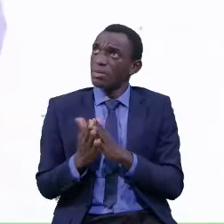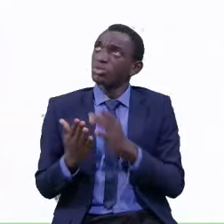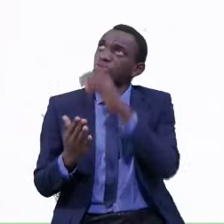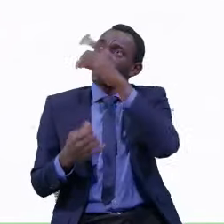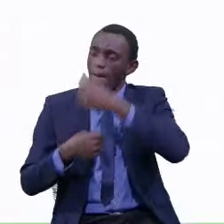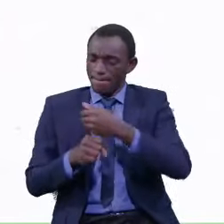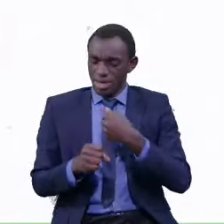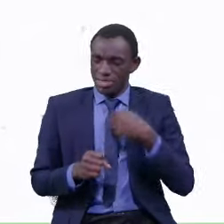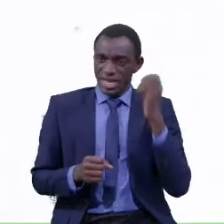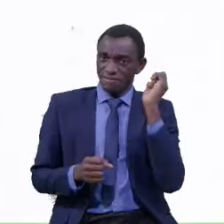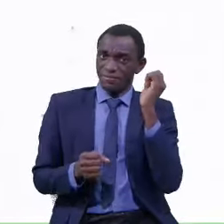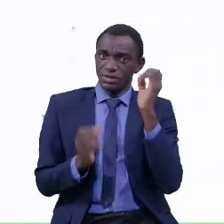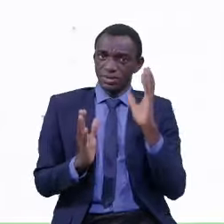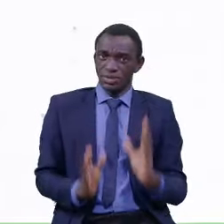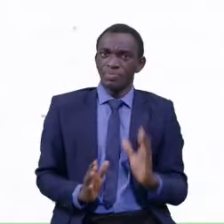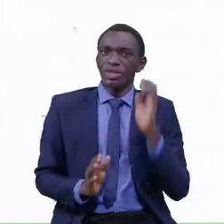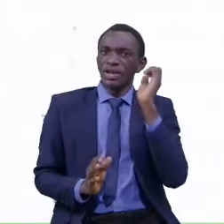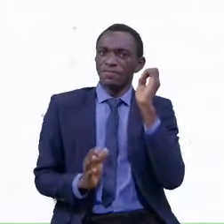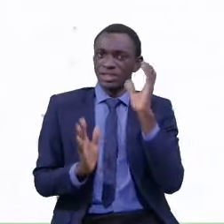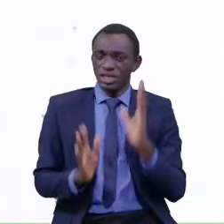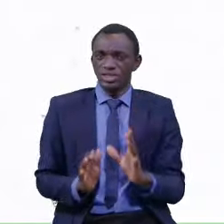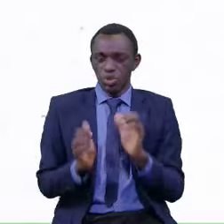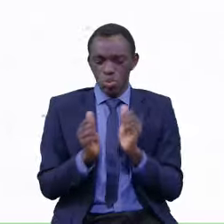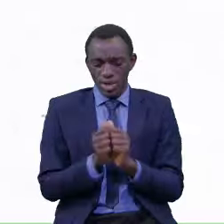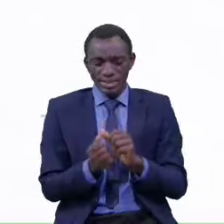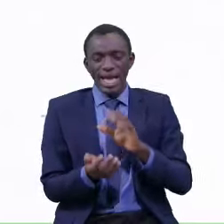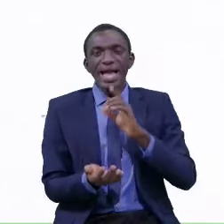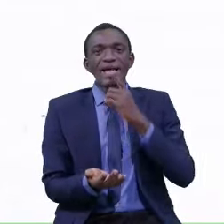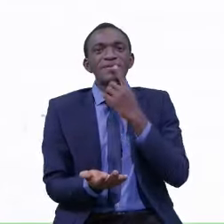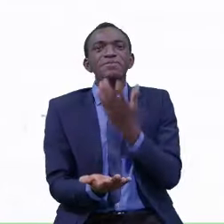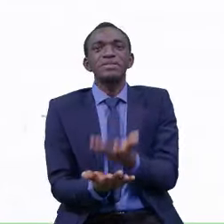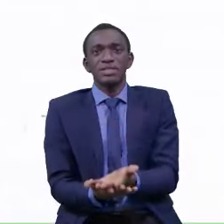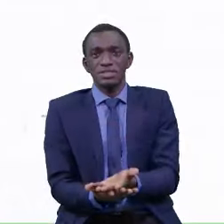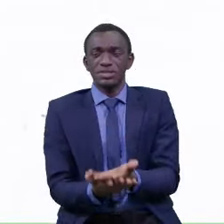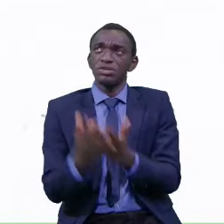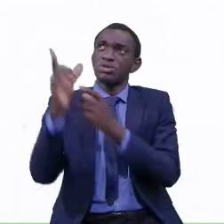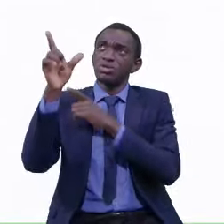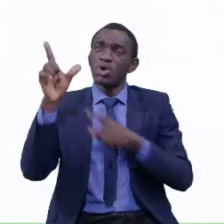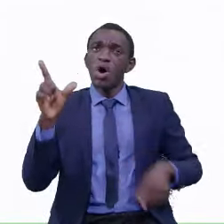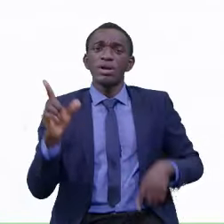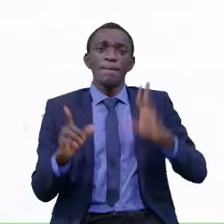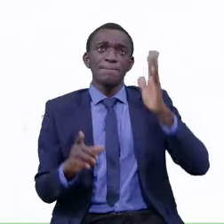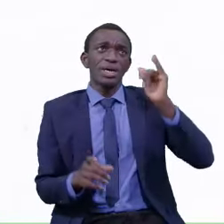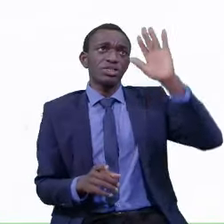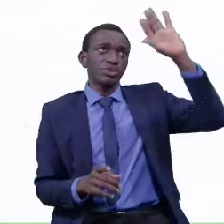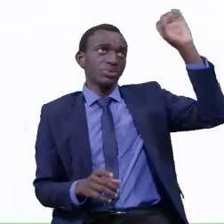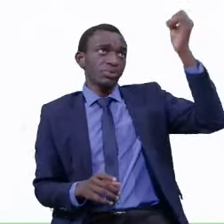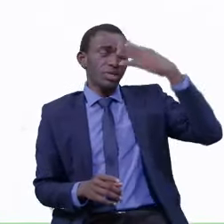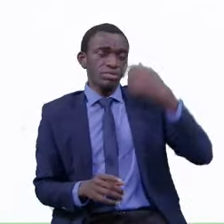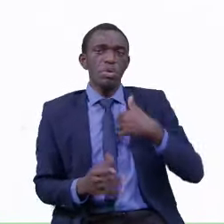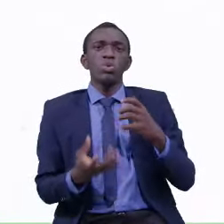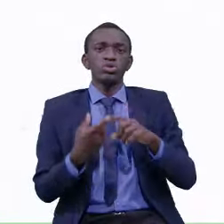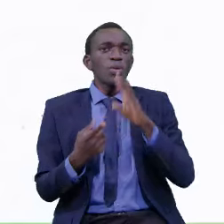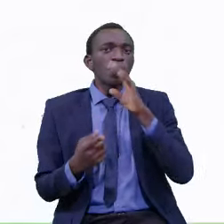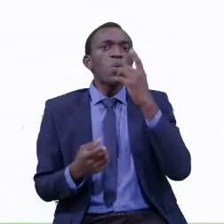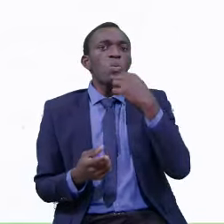an evangelist with evidence. Lord, by your grace, I want to be who I ought to be. By the grace